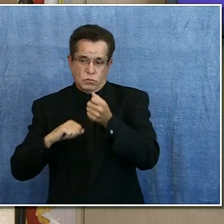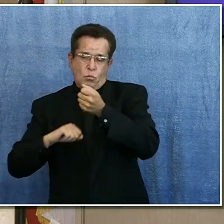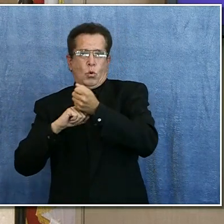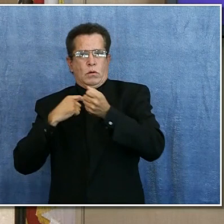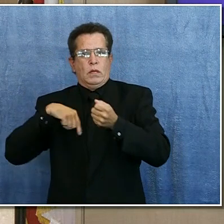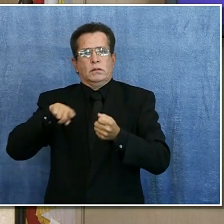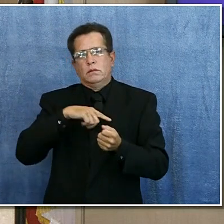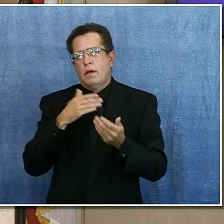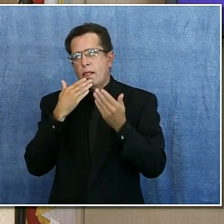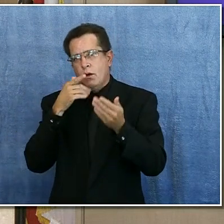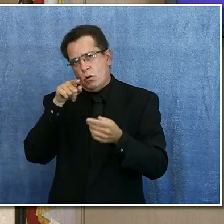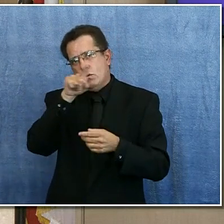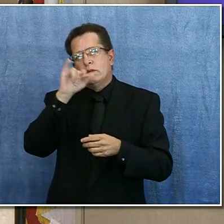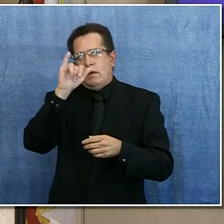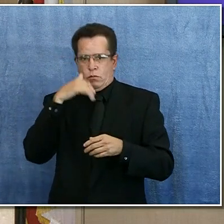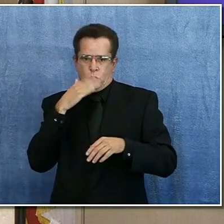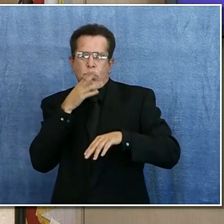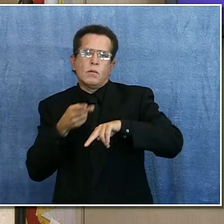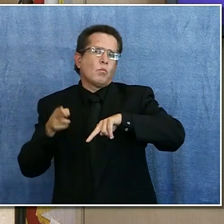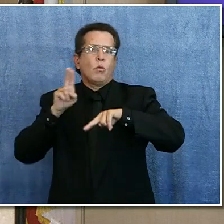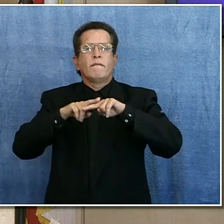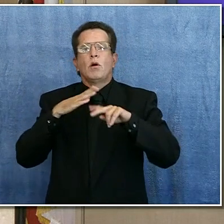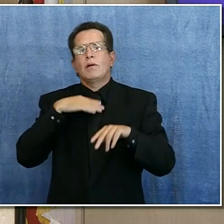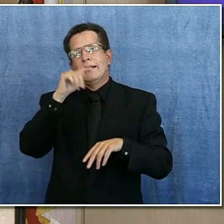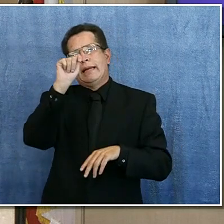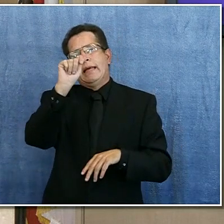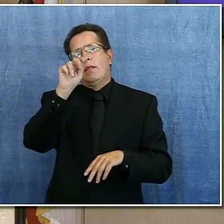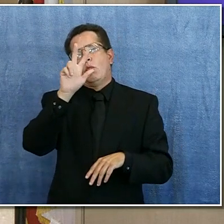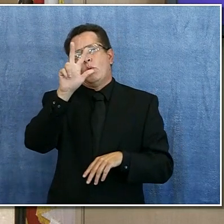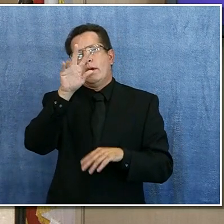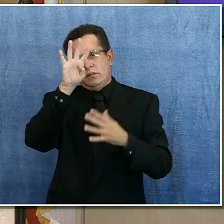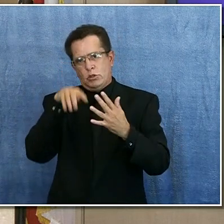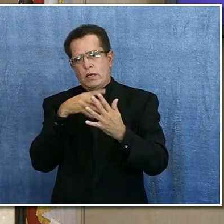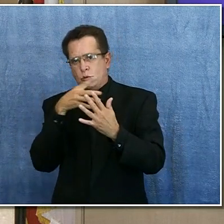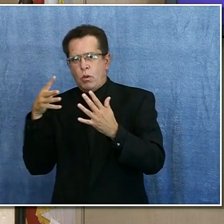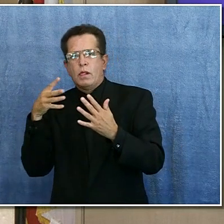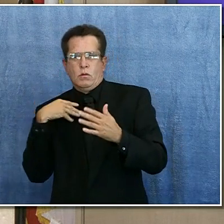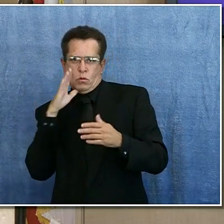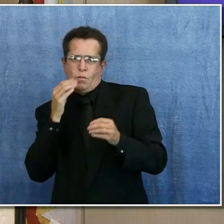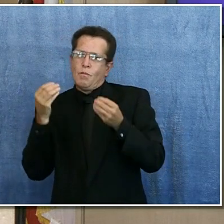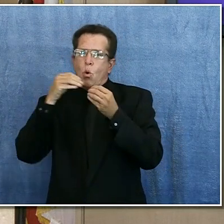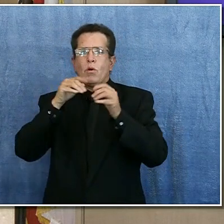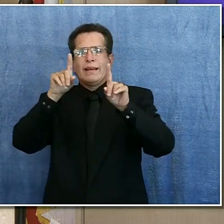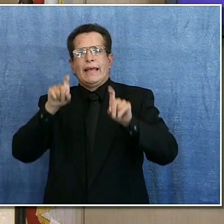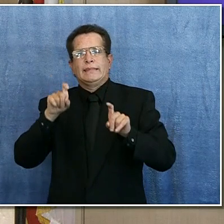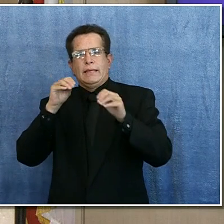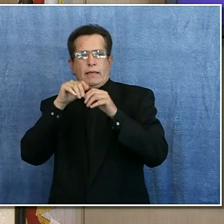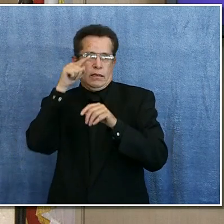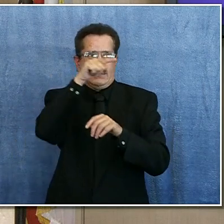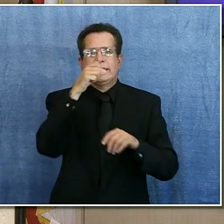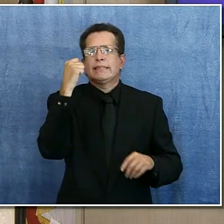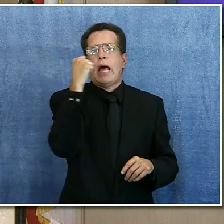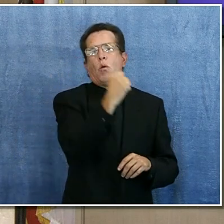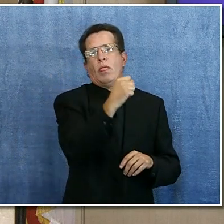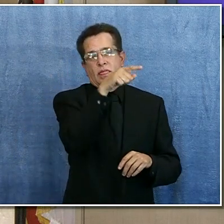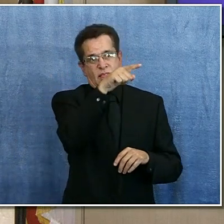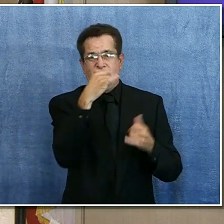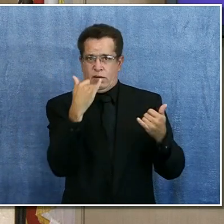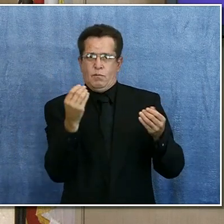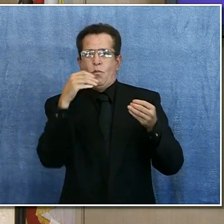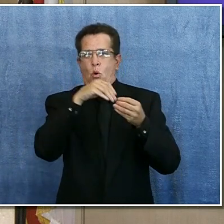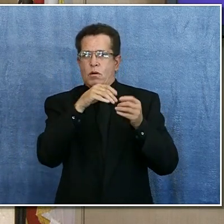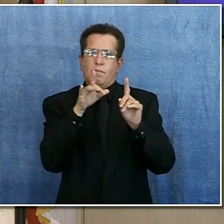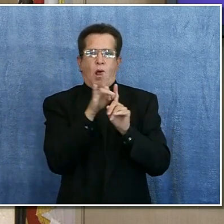talked before about enhancing our T3 strategy, especially with more testing in South County, where there are a lot of